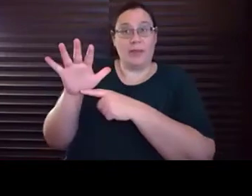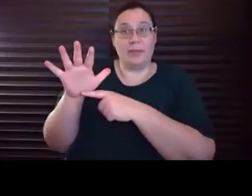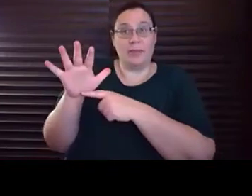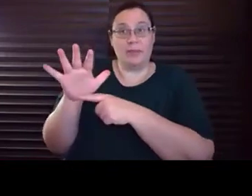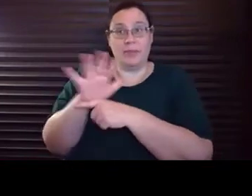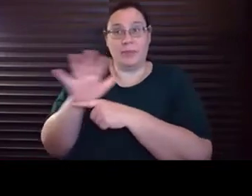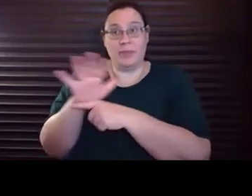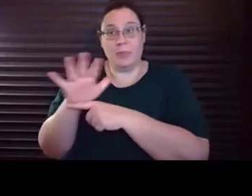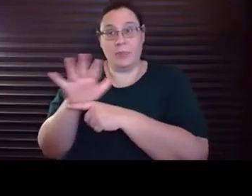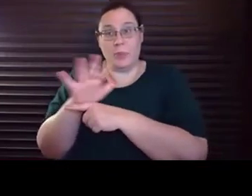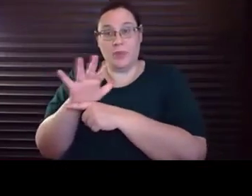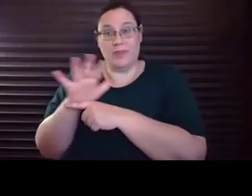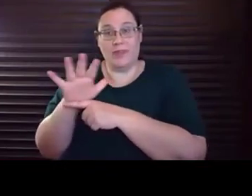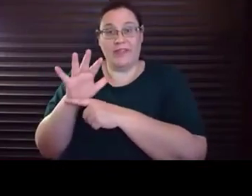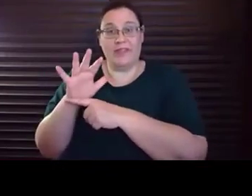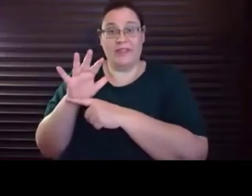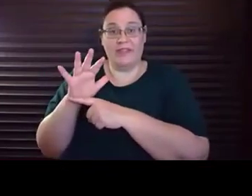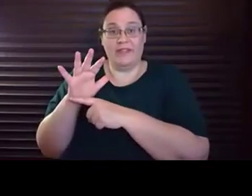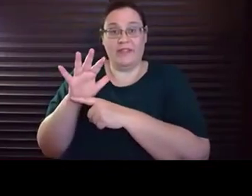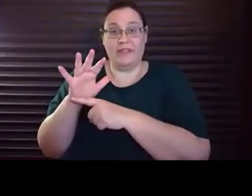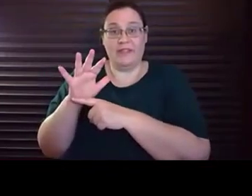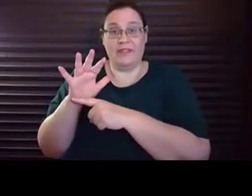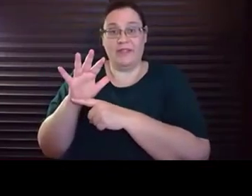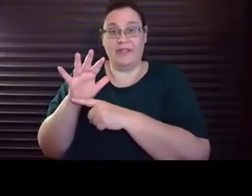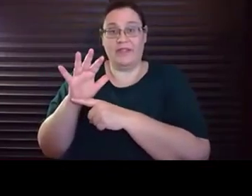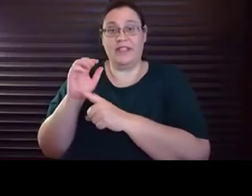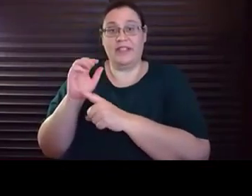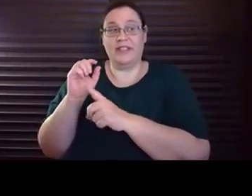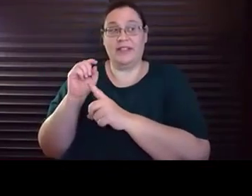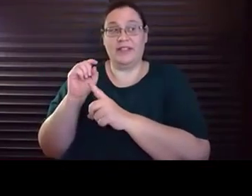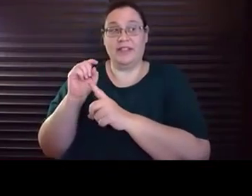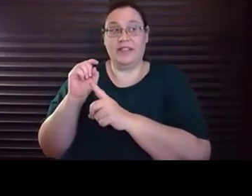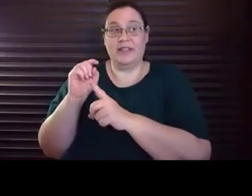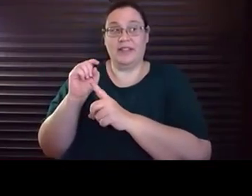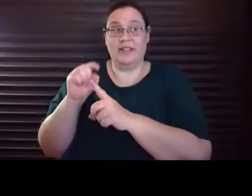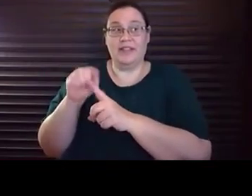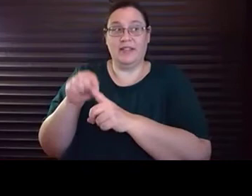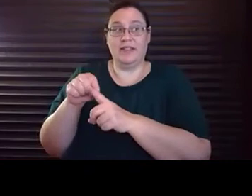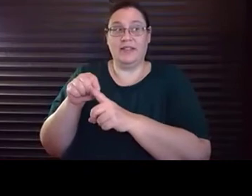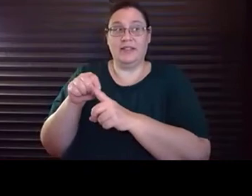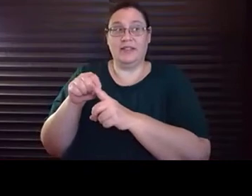like we and gloves and